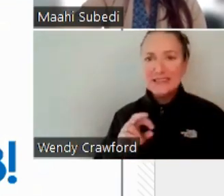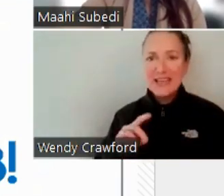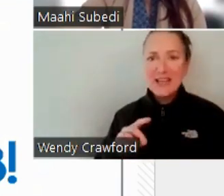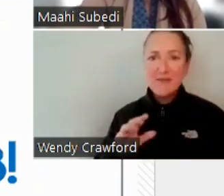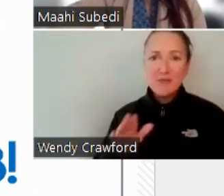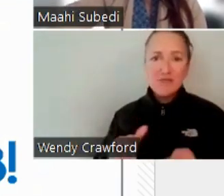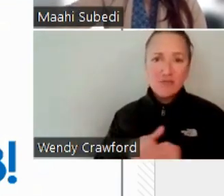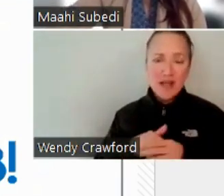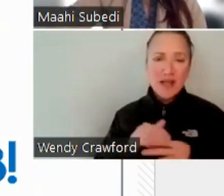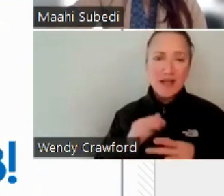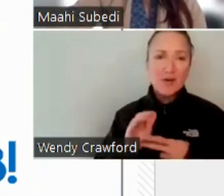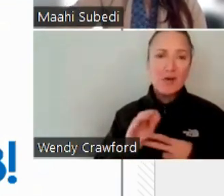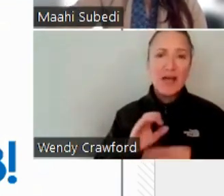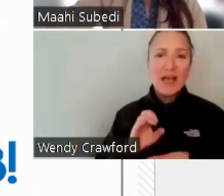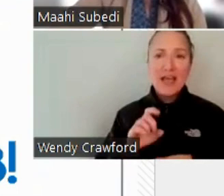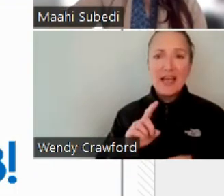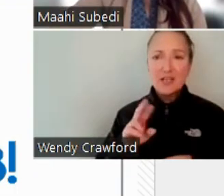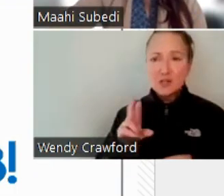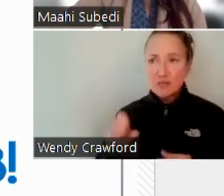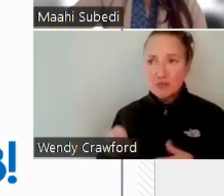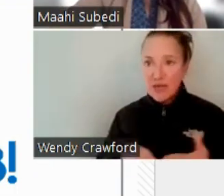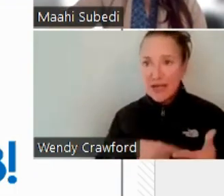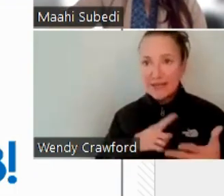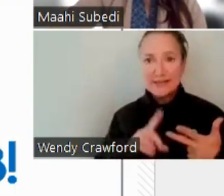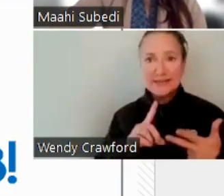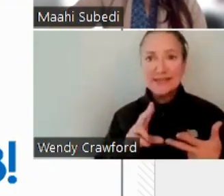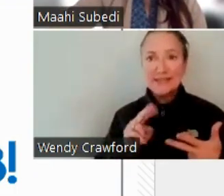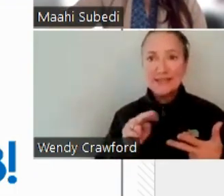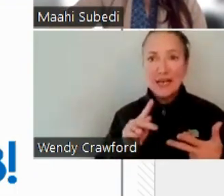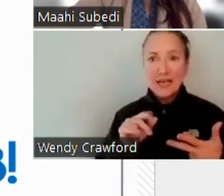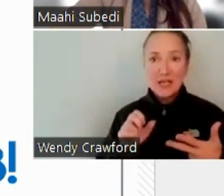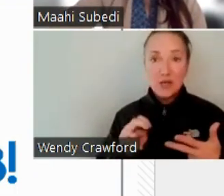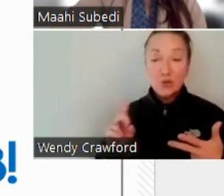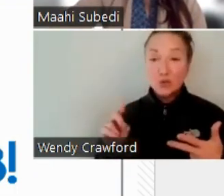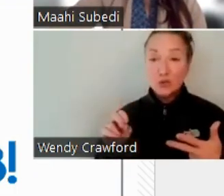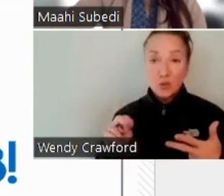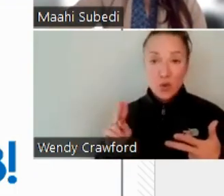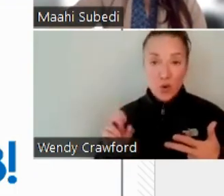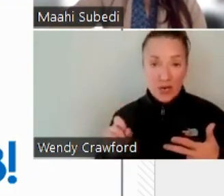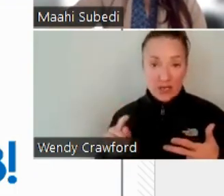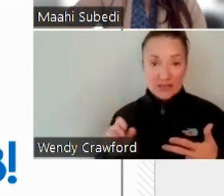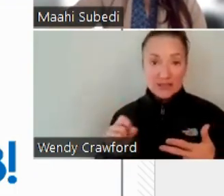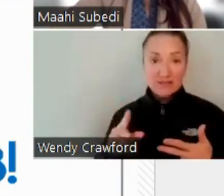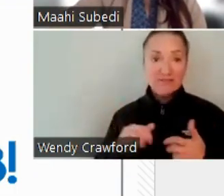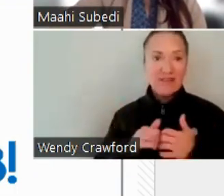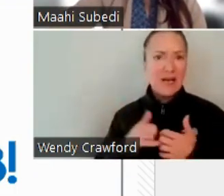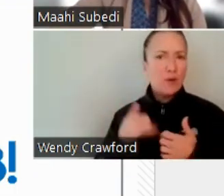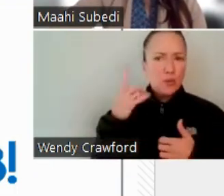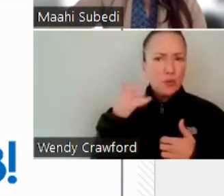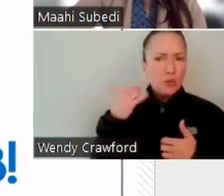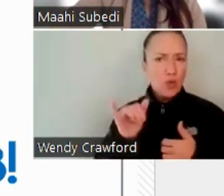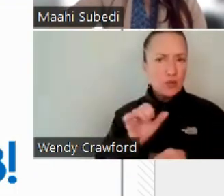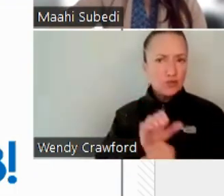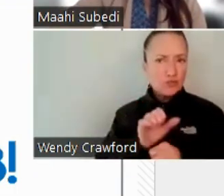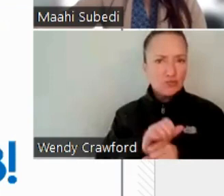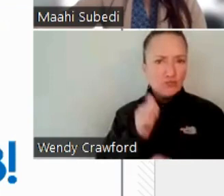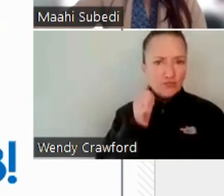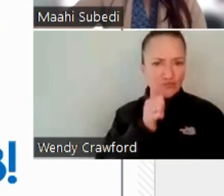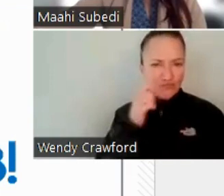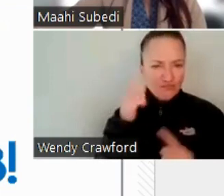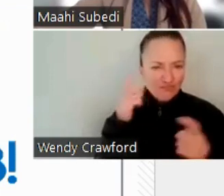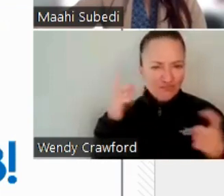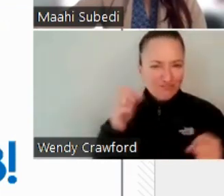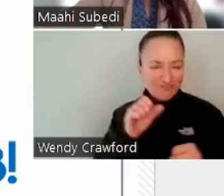Major Express, like major brands. And that'll be a really cool conversation too about what she does every day in her dream job on